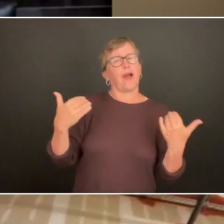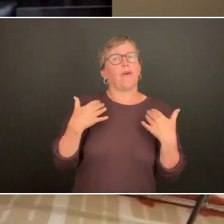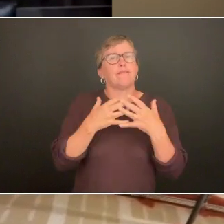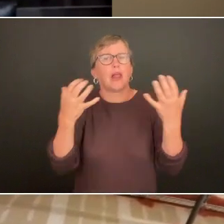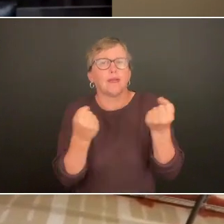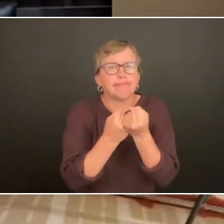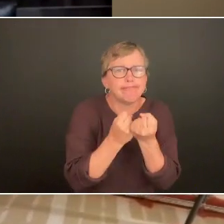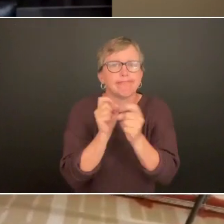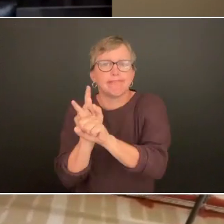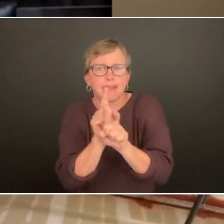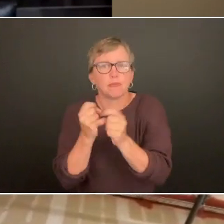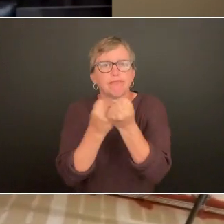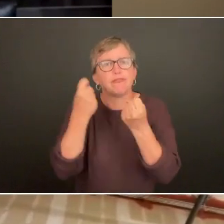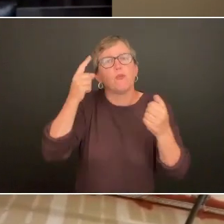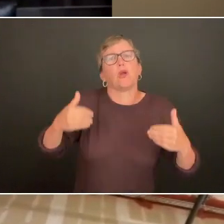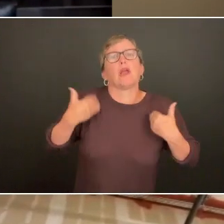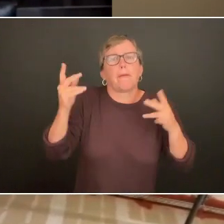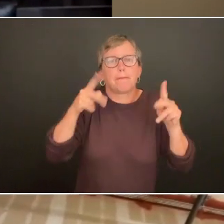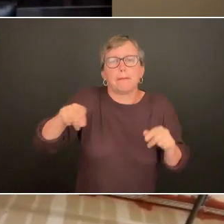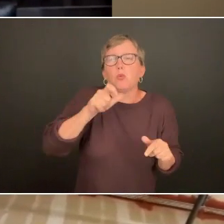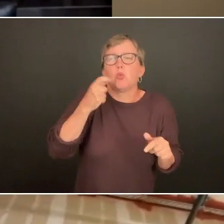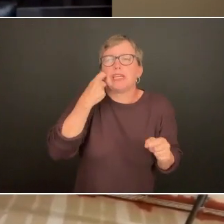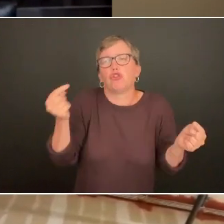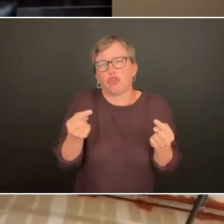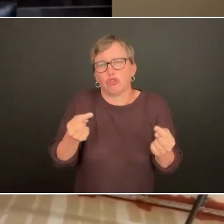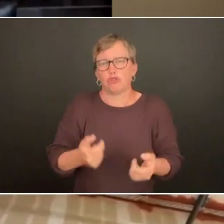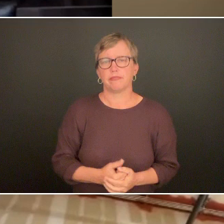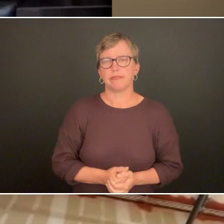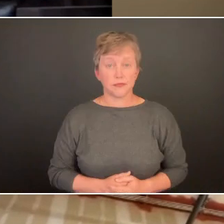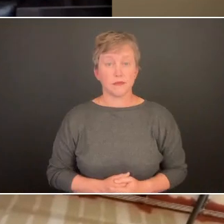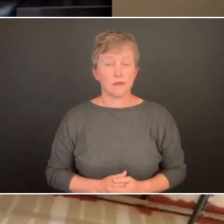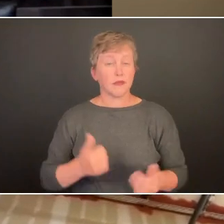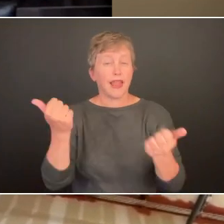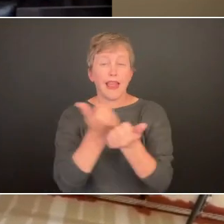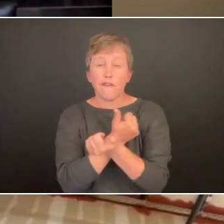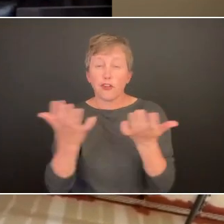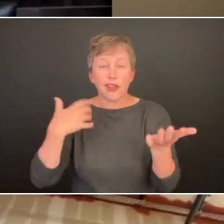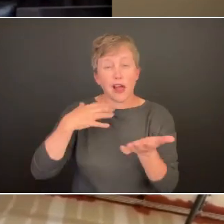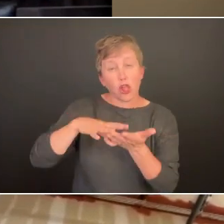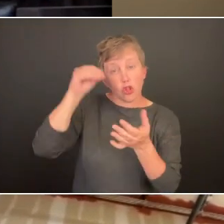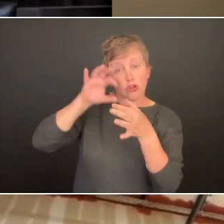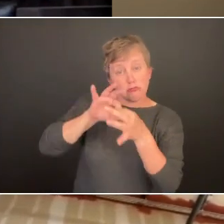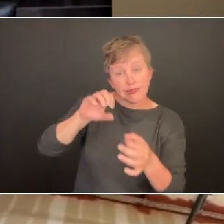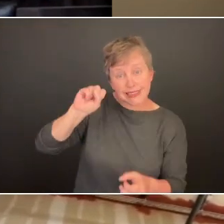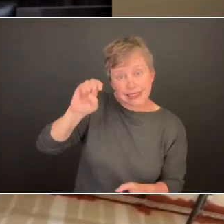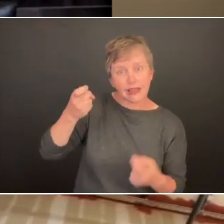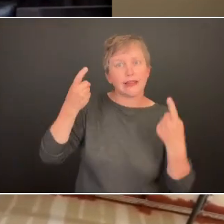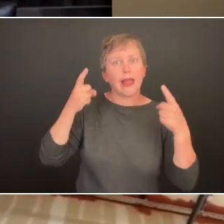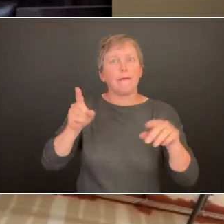circle? Because I know you do a lot of mentoring now with the younger injury. Everything that I